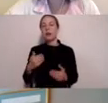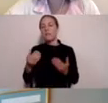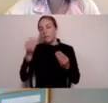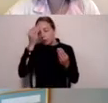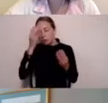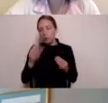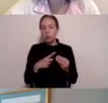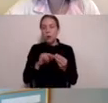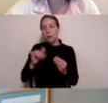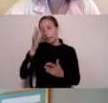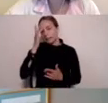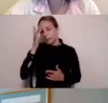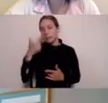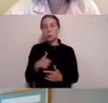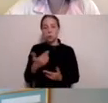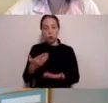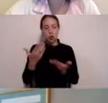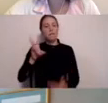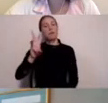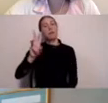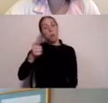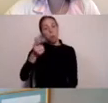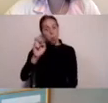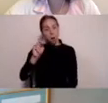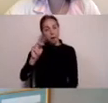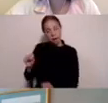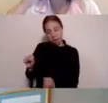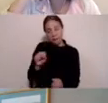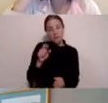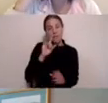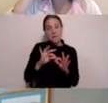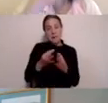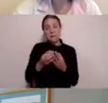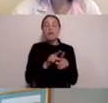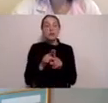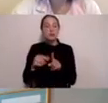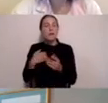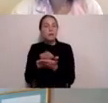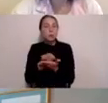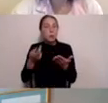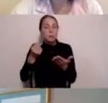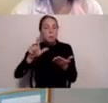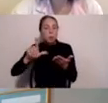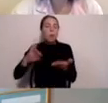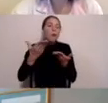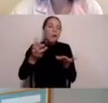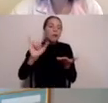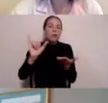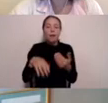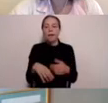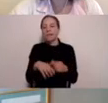wagons to families with newly diagnosed infants. We also have an equipment pool offering things like bath seats